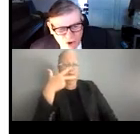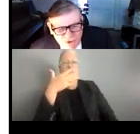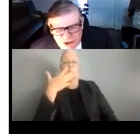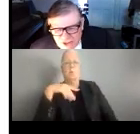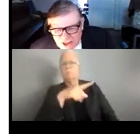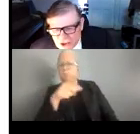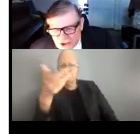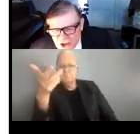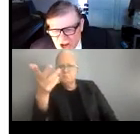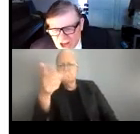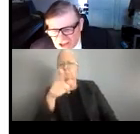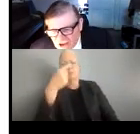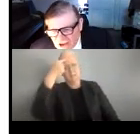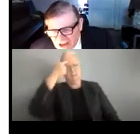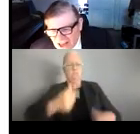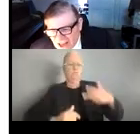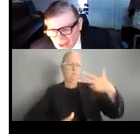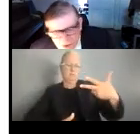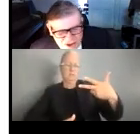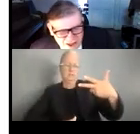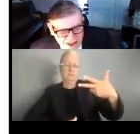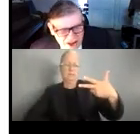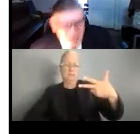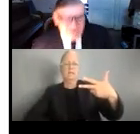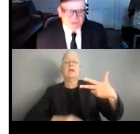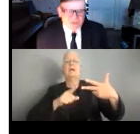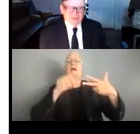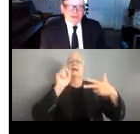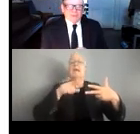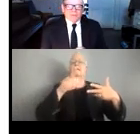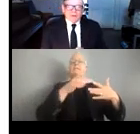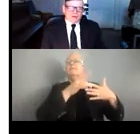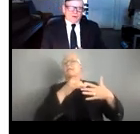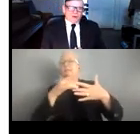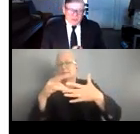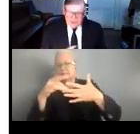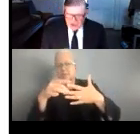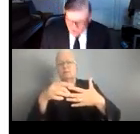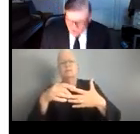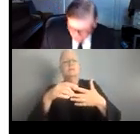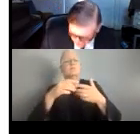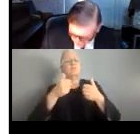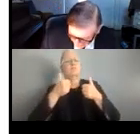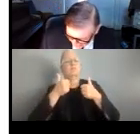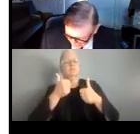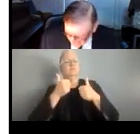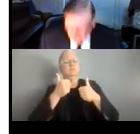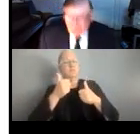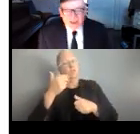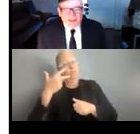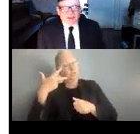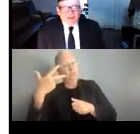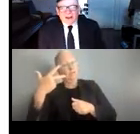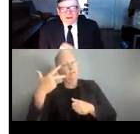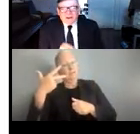What three things would lead to greater equality in the livelihoods for disabled people in your country? What three things would